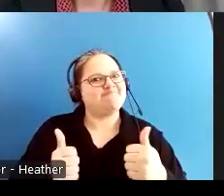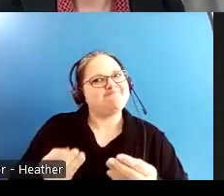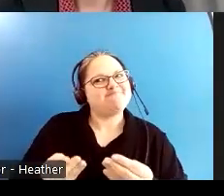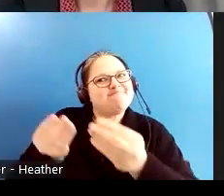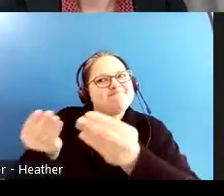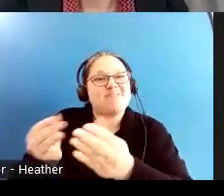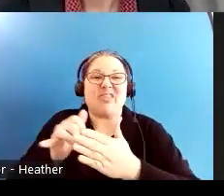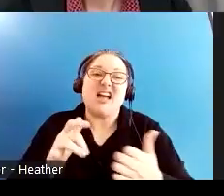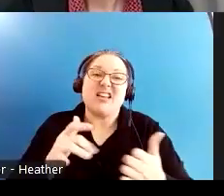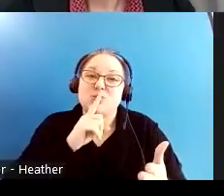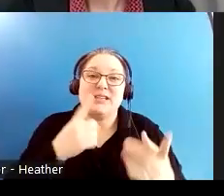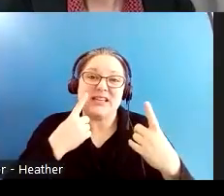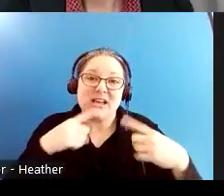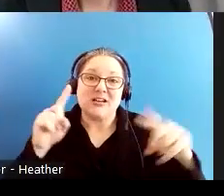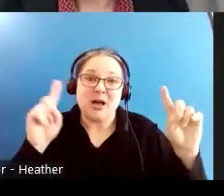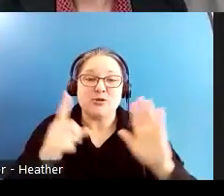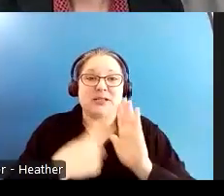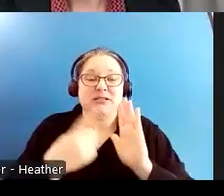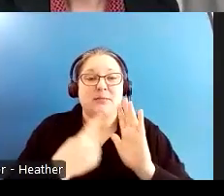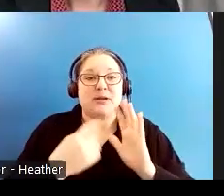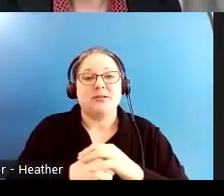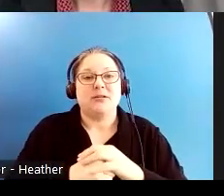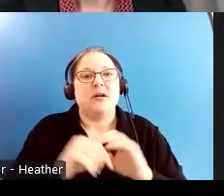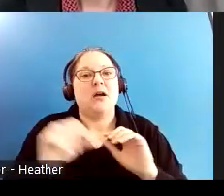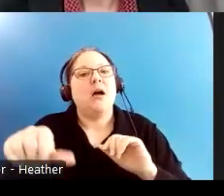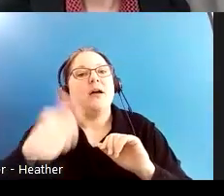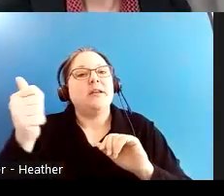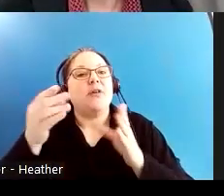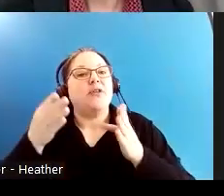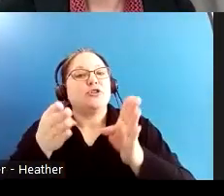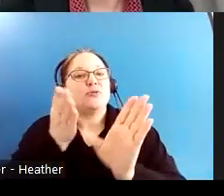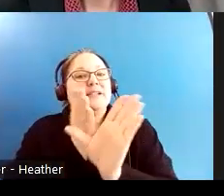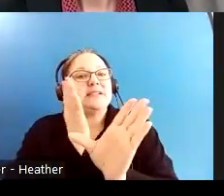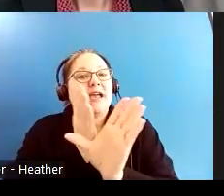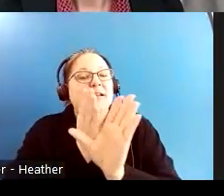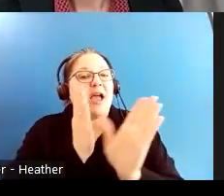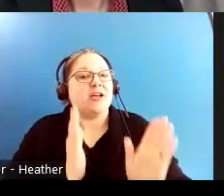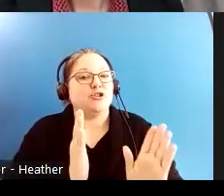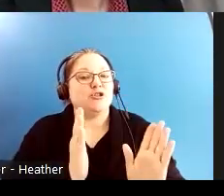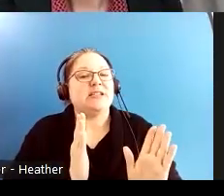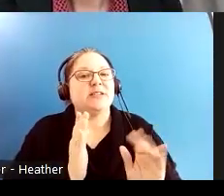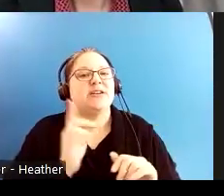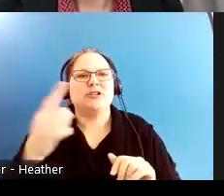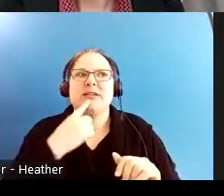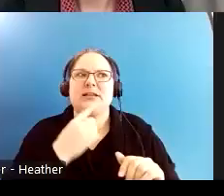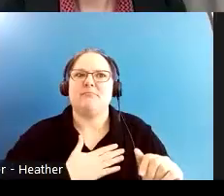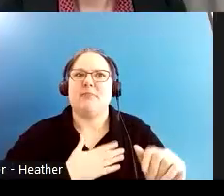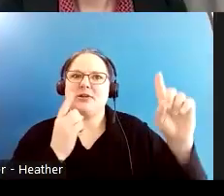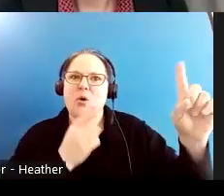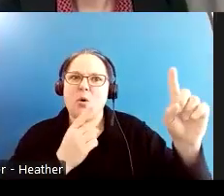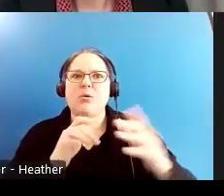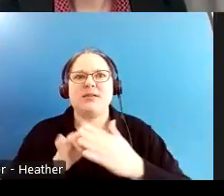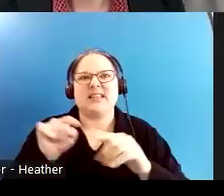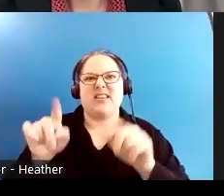accomplishment. One of my fellow street psychiatrists always says the only goal of your meeting is to have the person